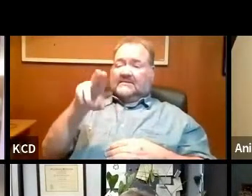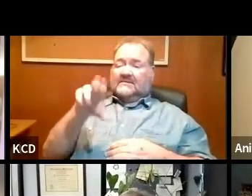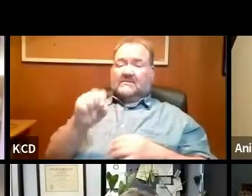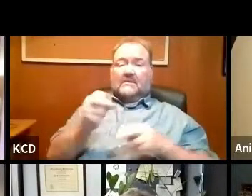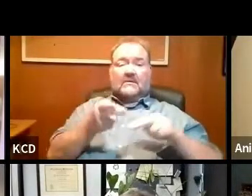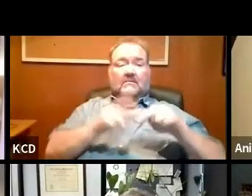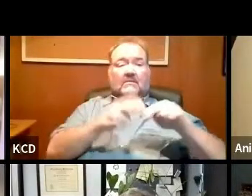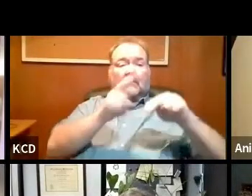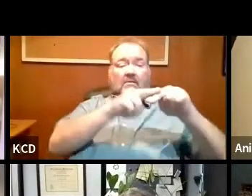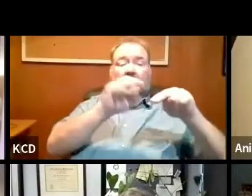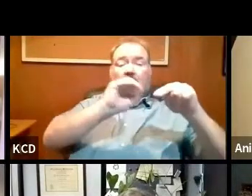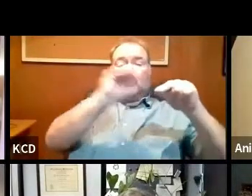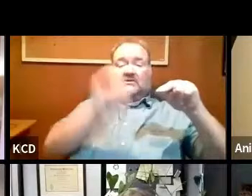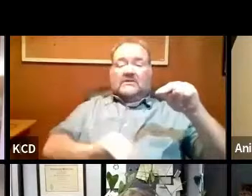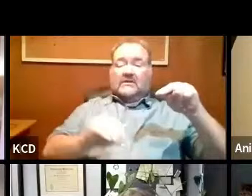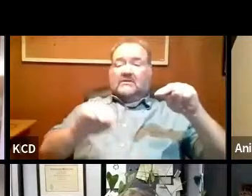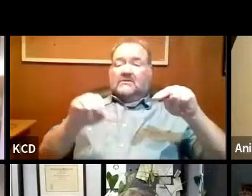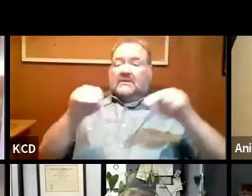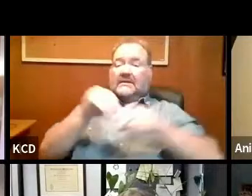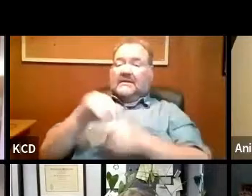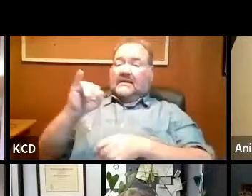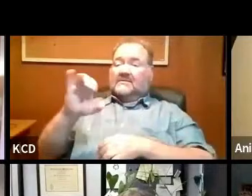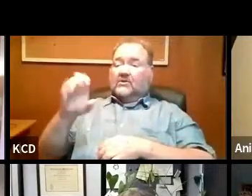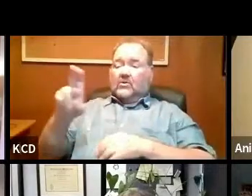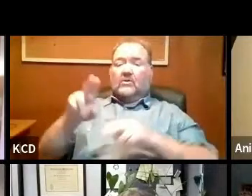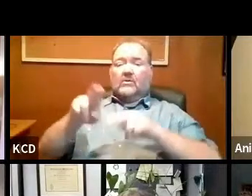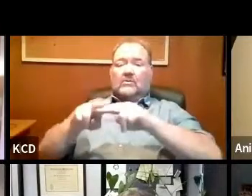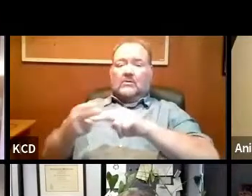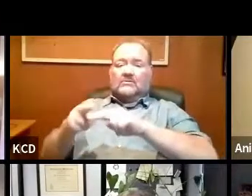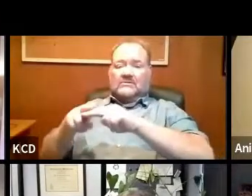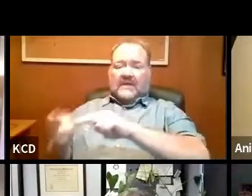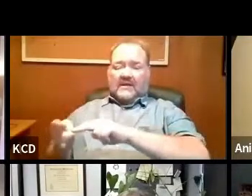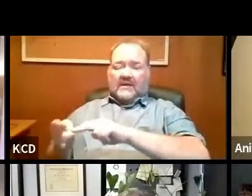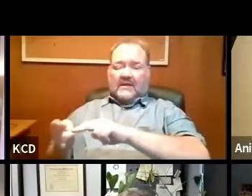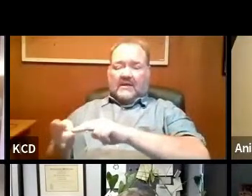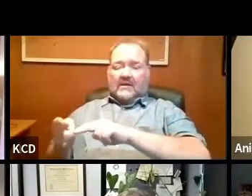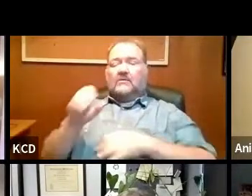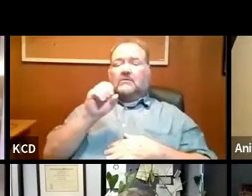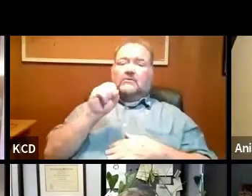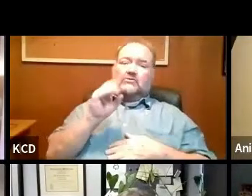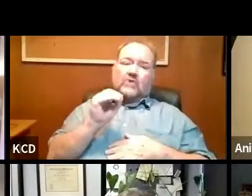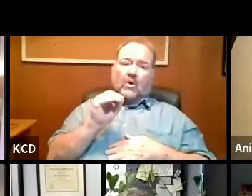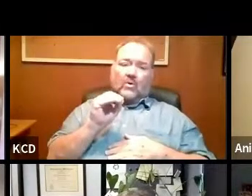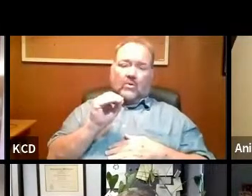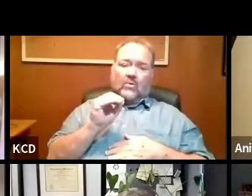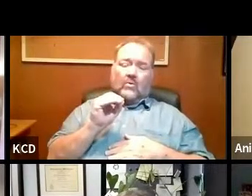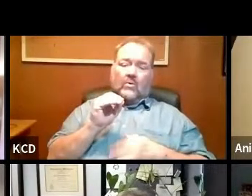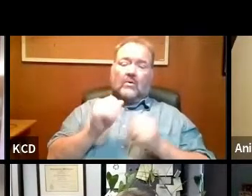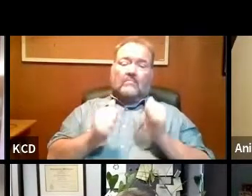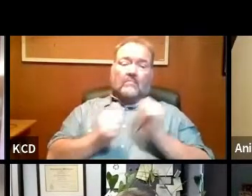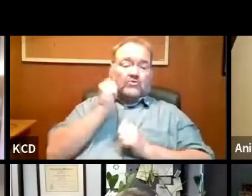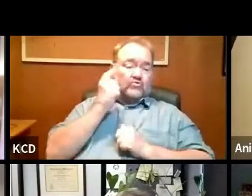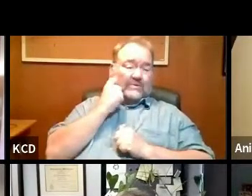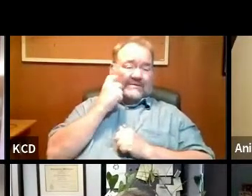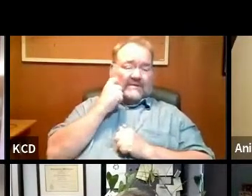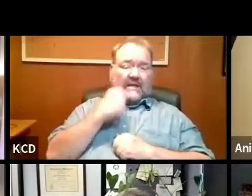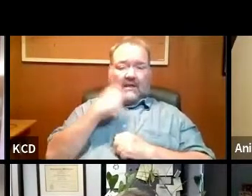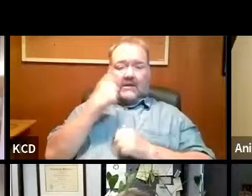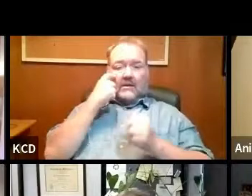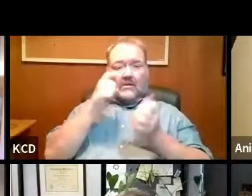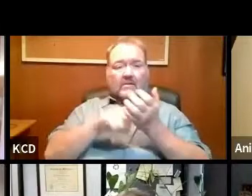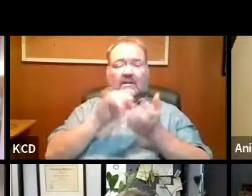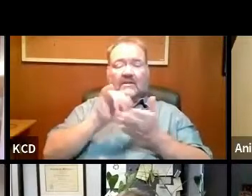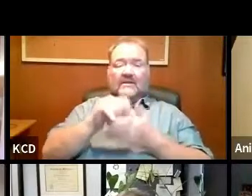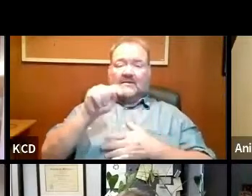people in the intensive care unit, relatively speaking, goes down. And so it most recently, I believe that